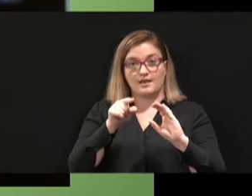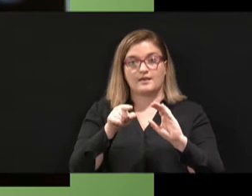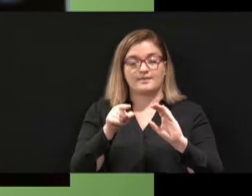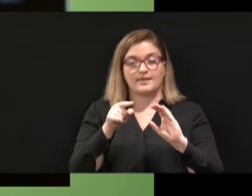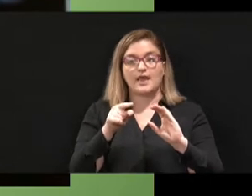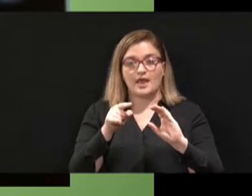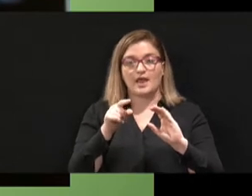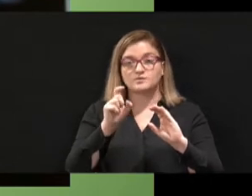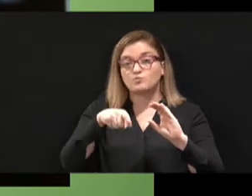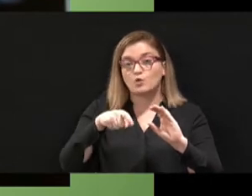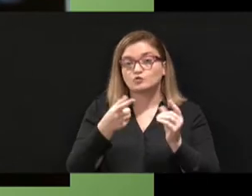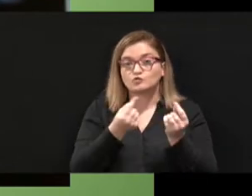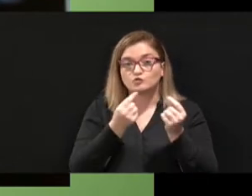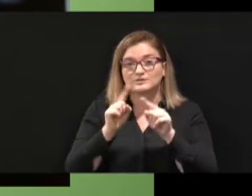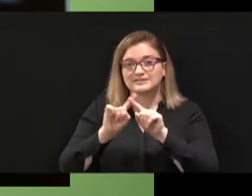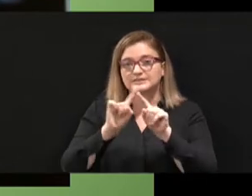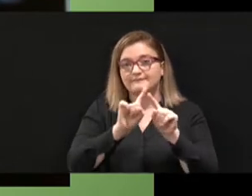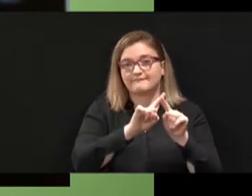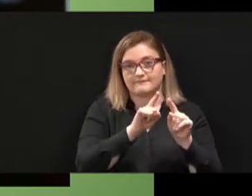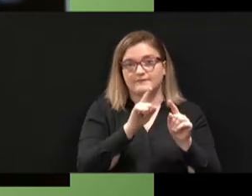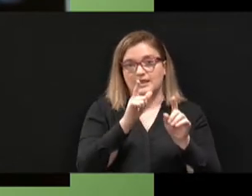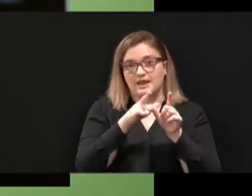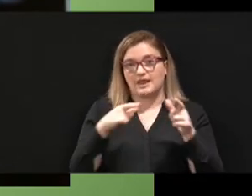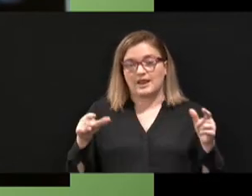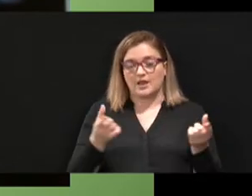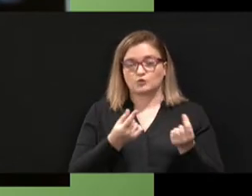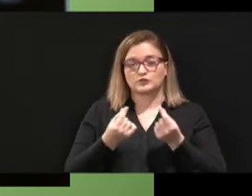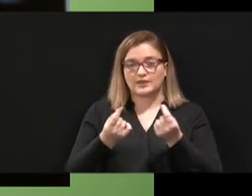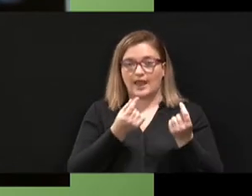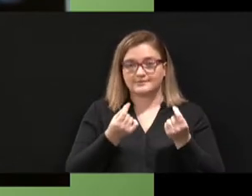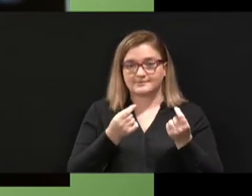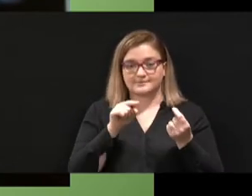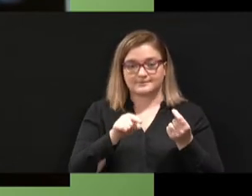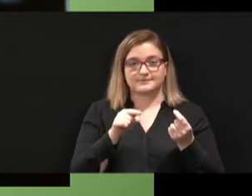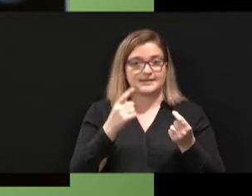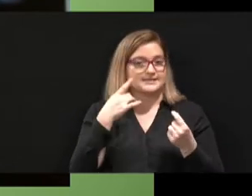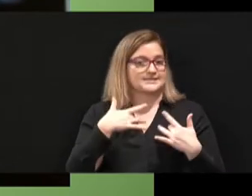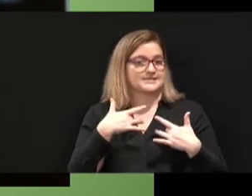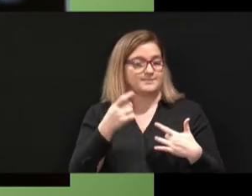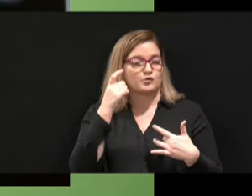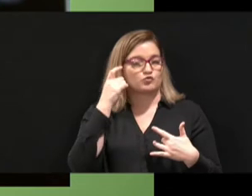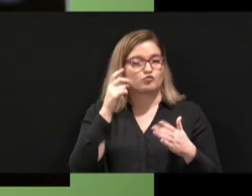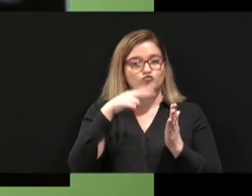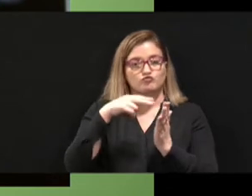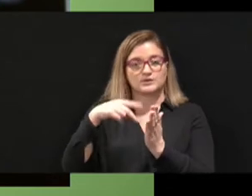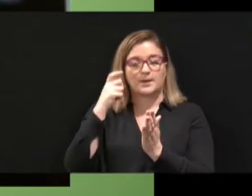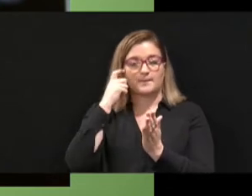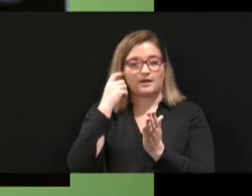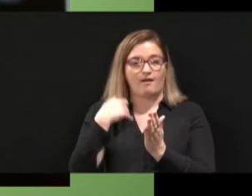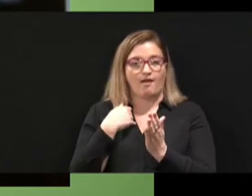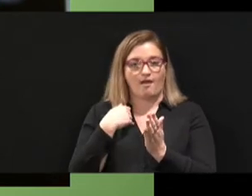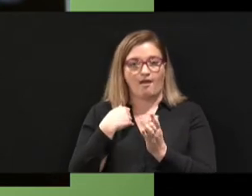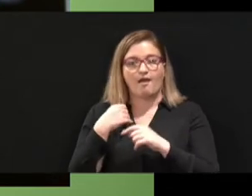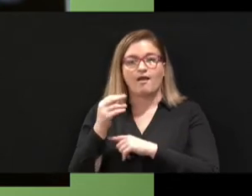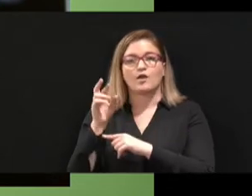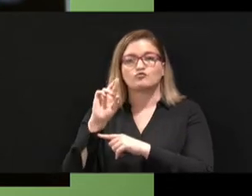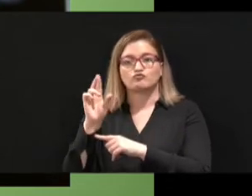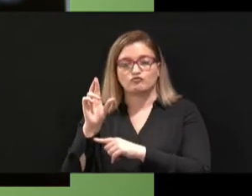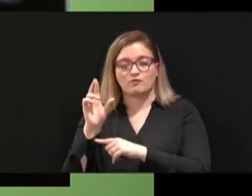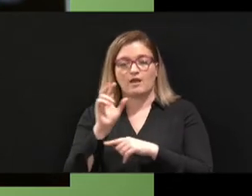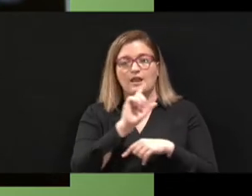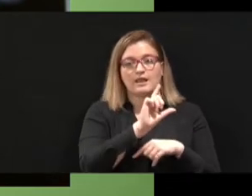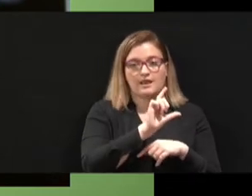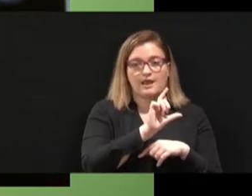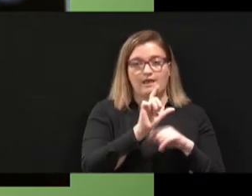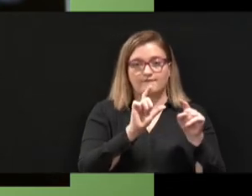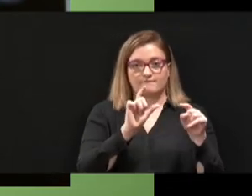task to do, reading task. The typical reading brain had both areas in the right and left hemisphere